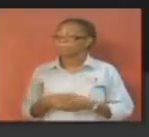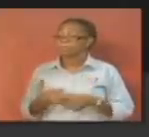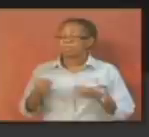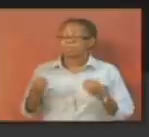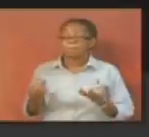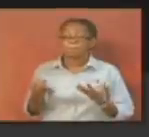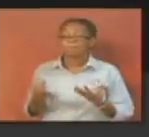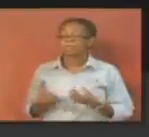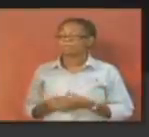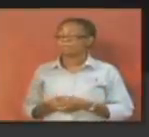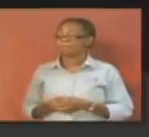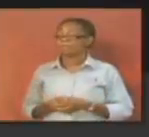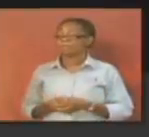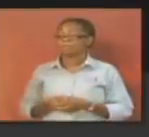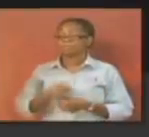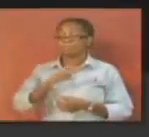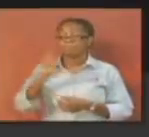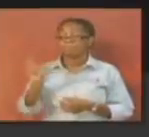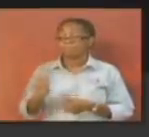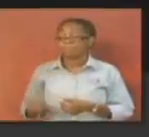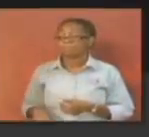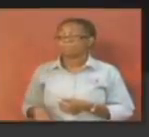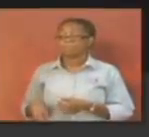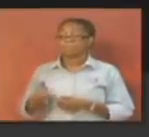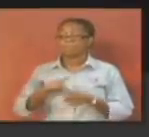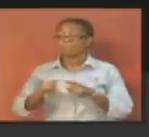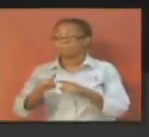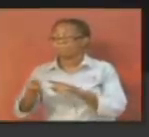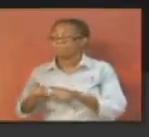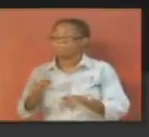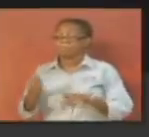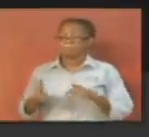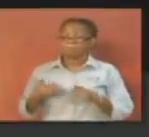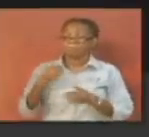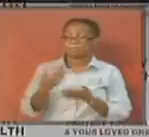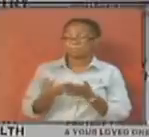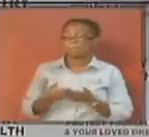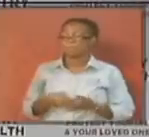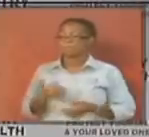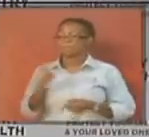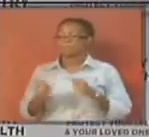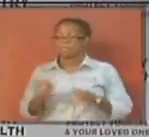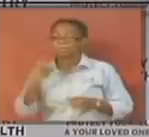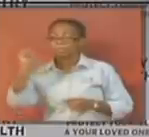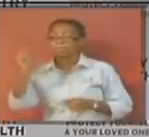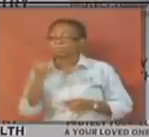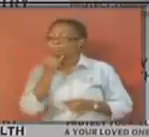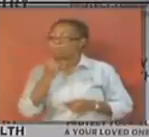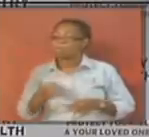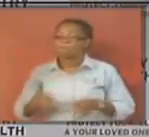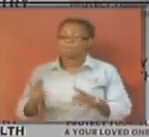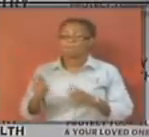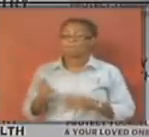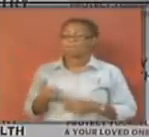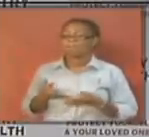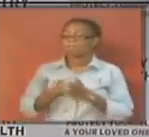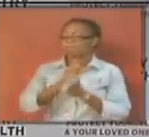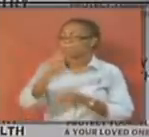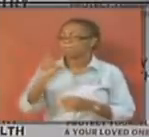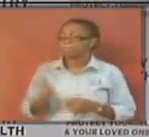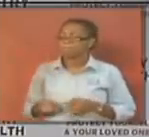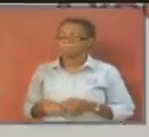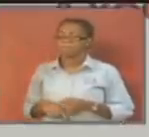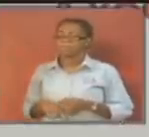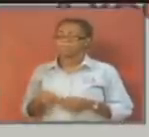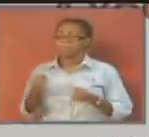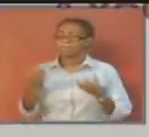at hospitals across the country. Thank you. Okay, all right. So with regards to your first question, in Trinidad at